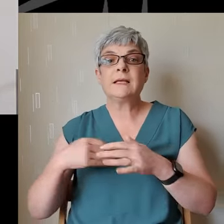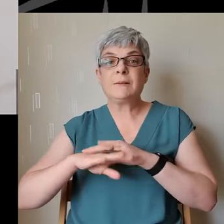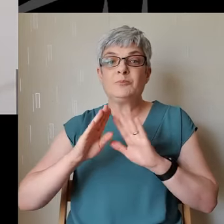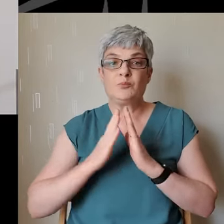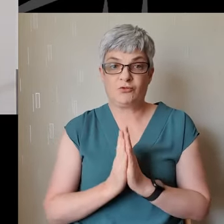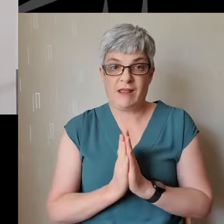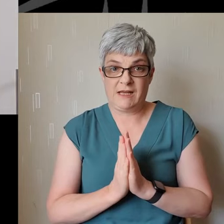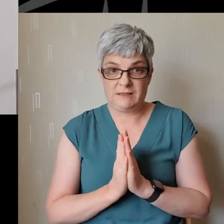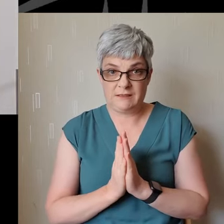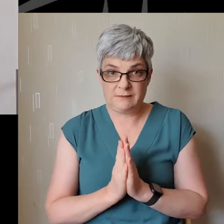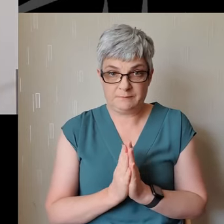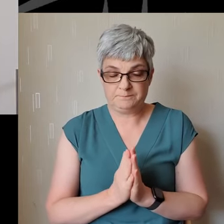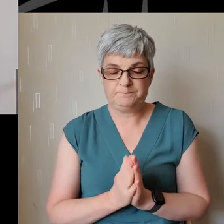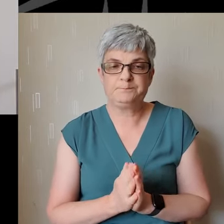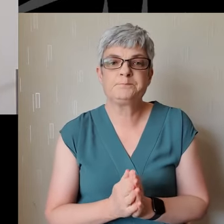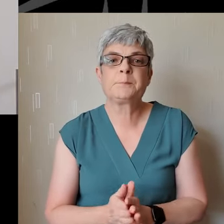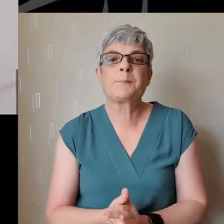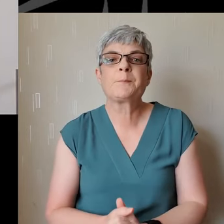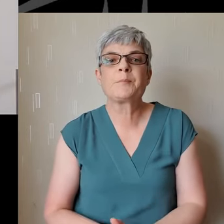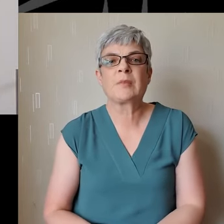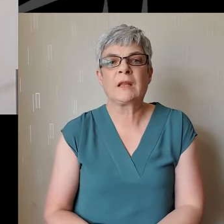others.